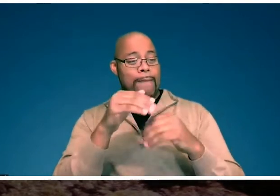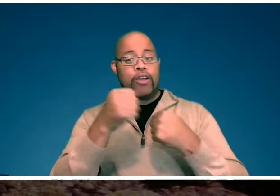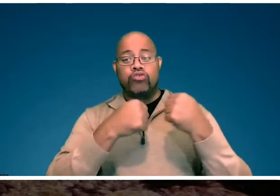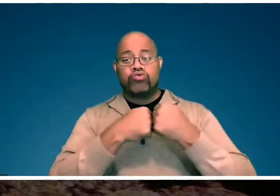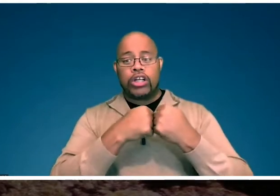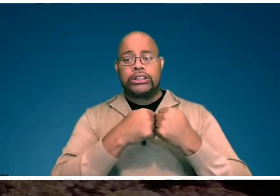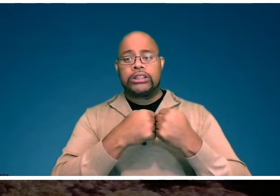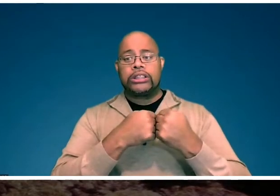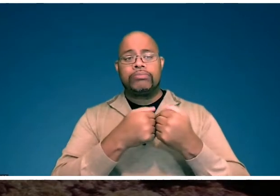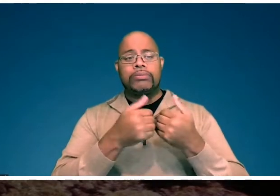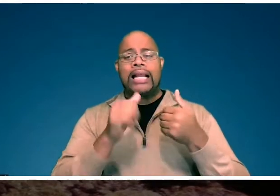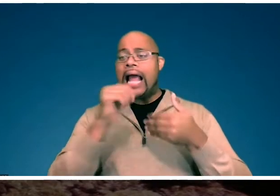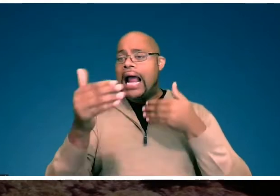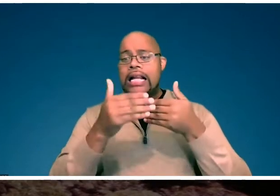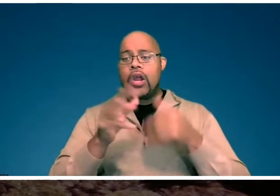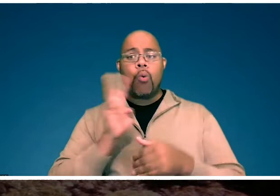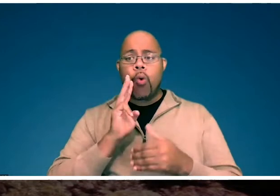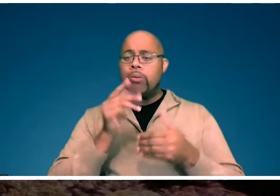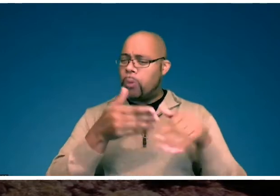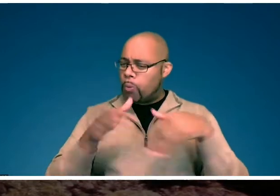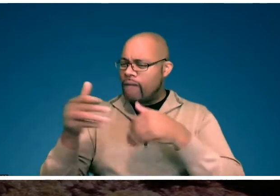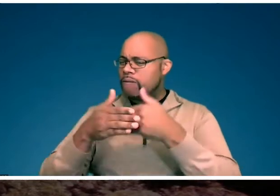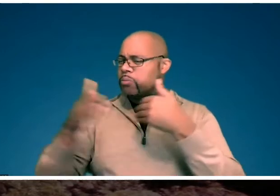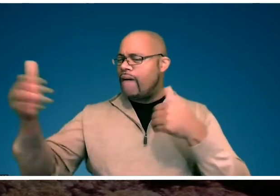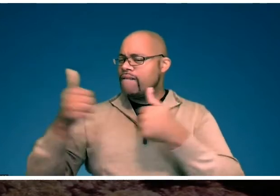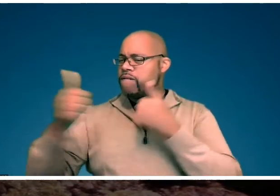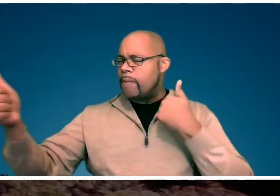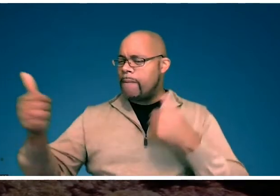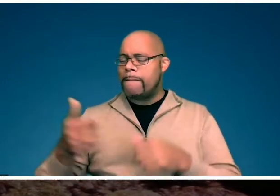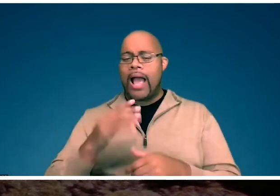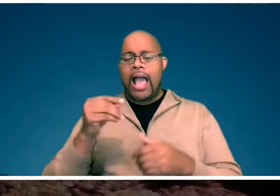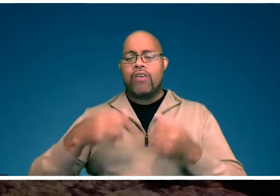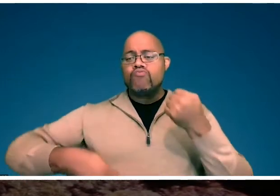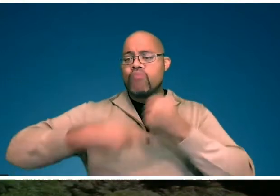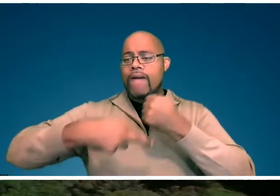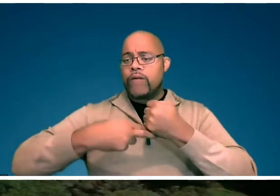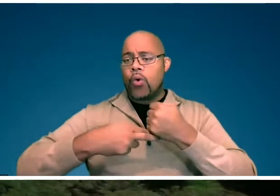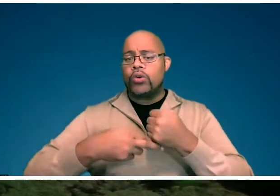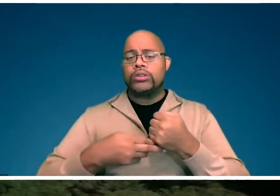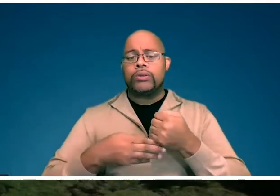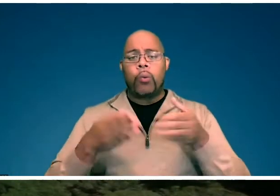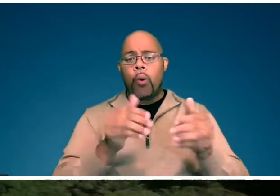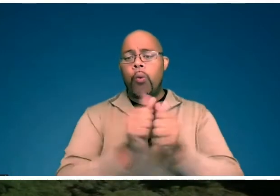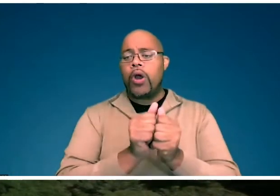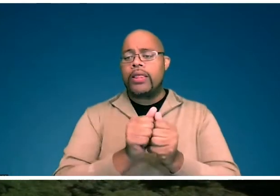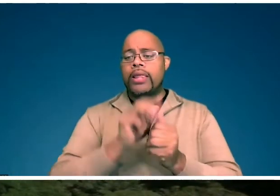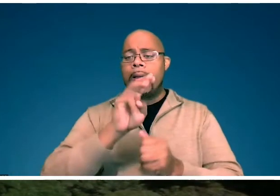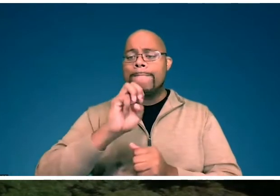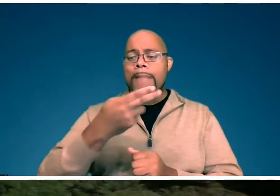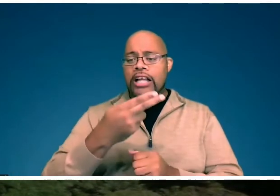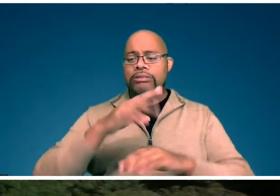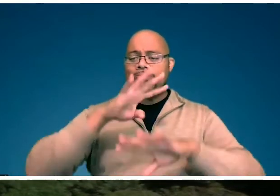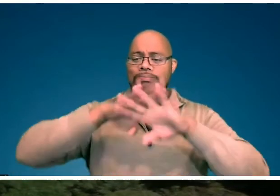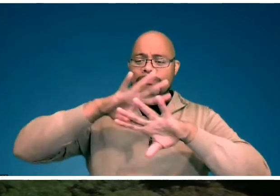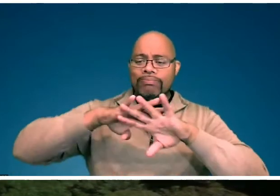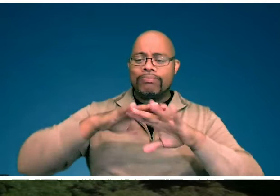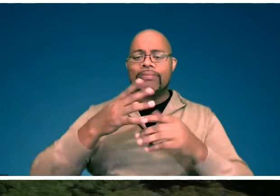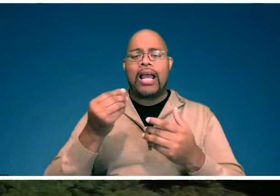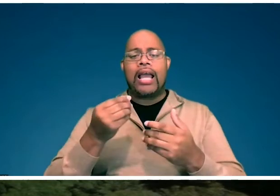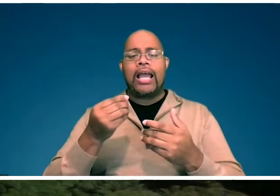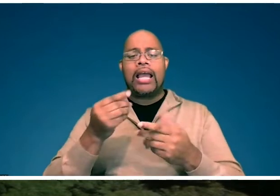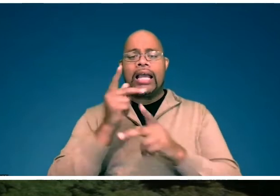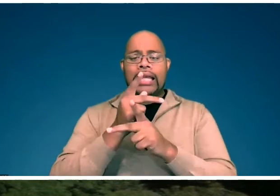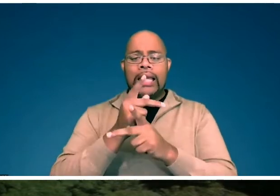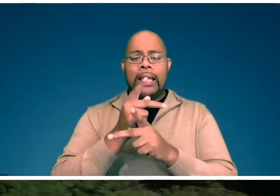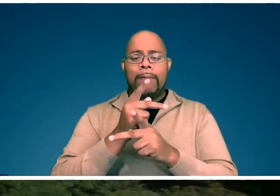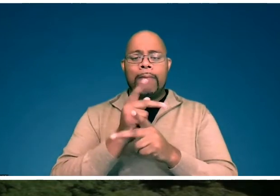further away from stream banks and coastlines, reinforcing stream banks with mesh or netting, and also